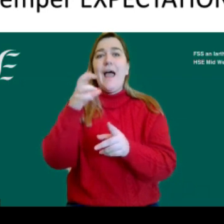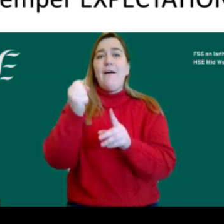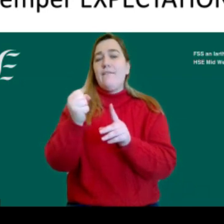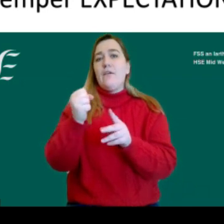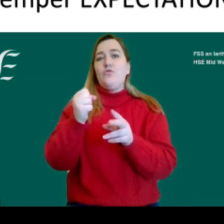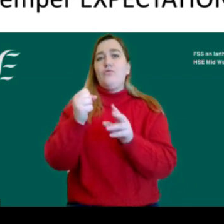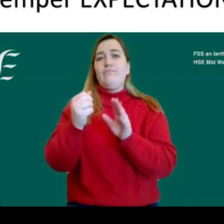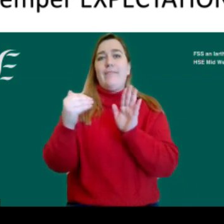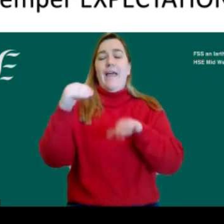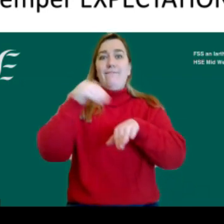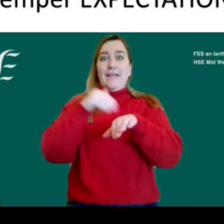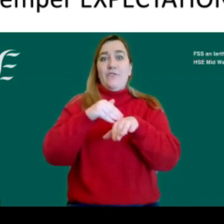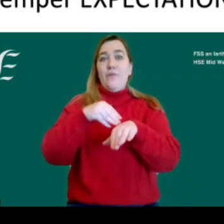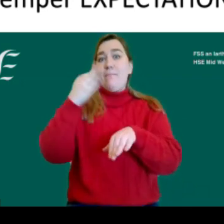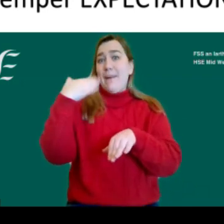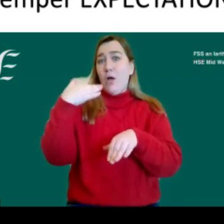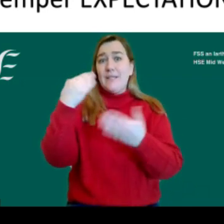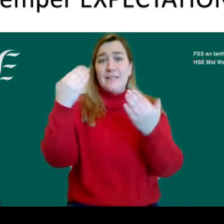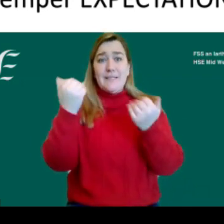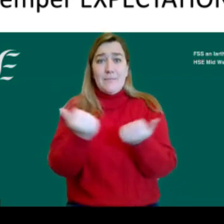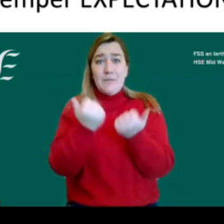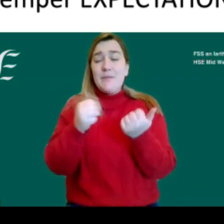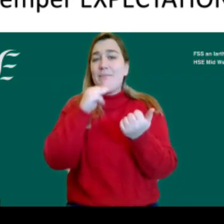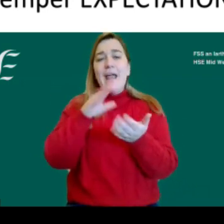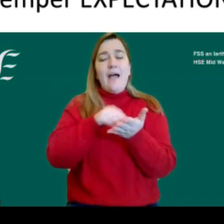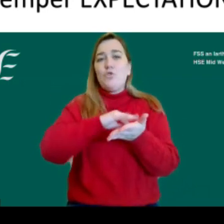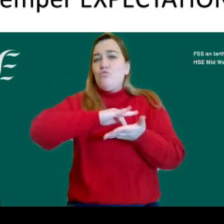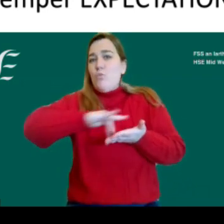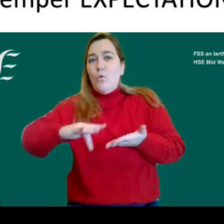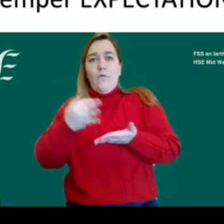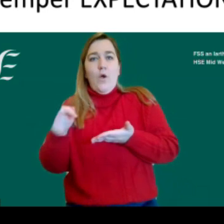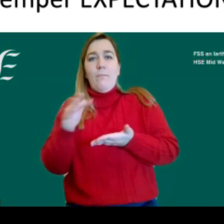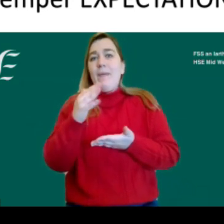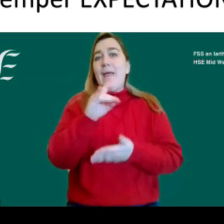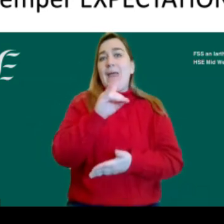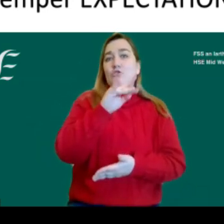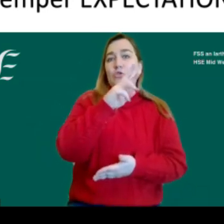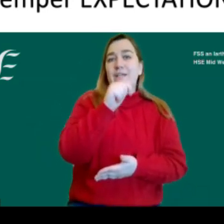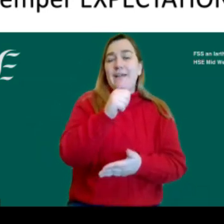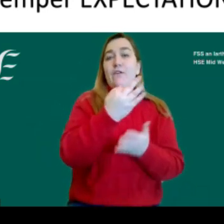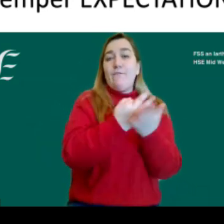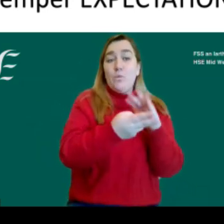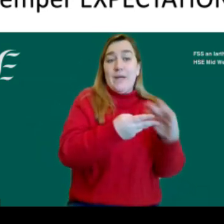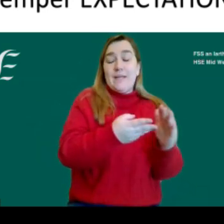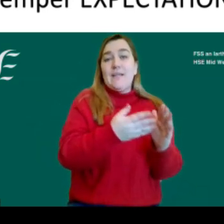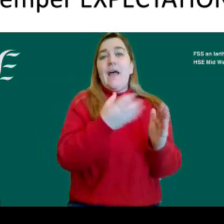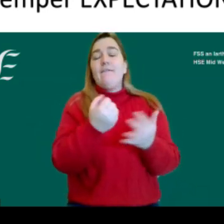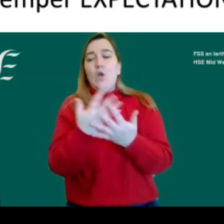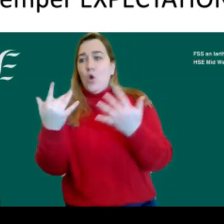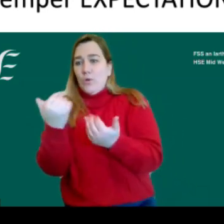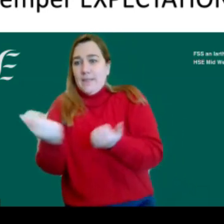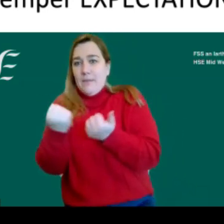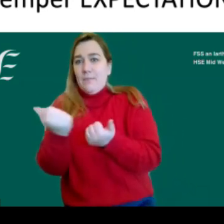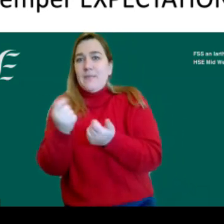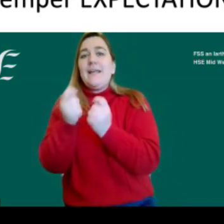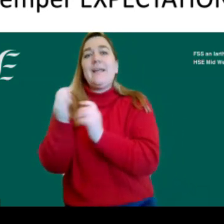a couple of weeks, let them have loads of symptoms, and then to reintroduce it at lower dose for the hormone to start working again. So you have to be very careful about some of the